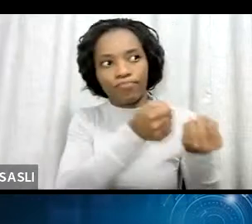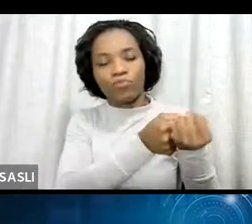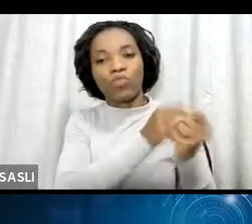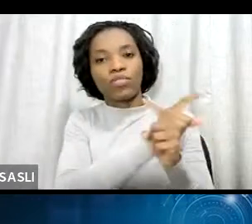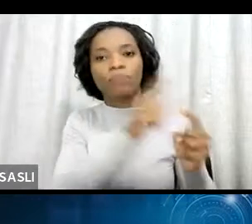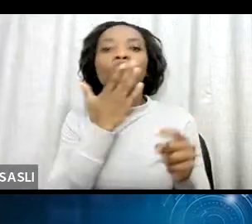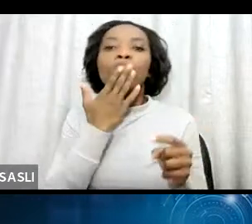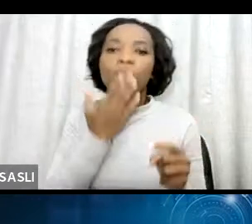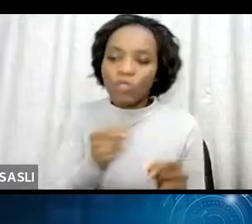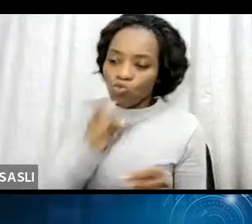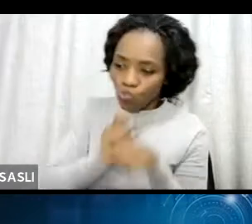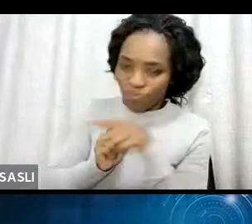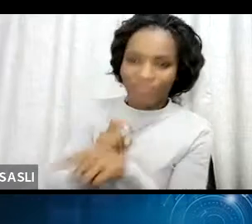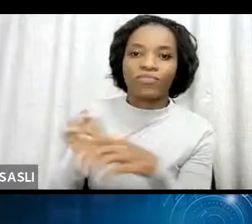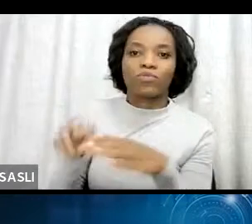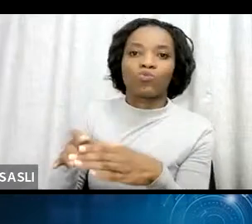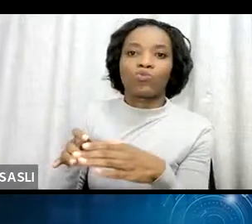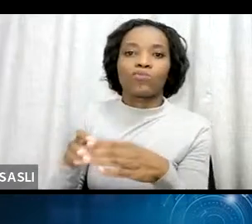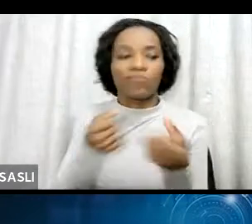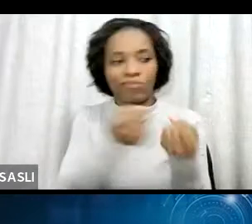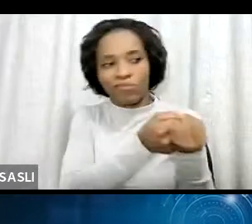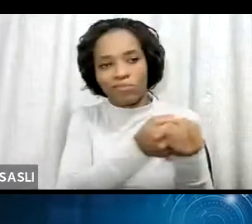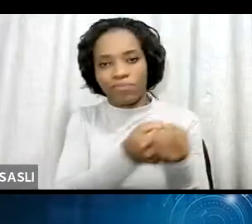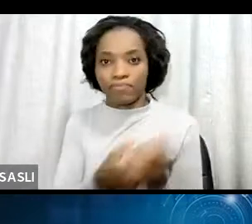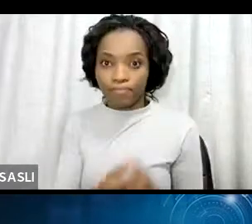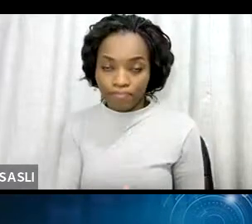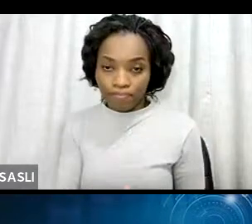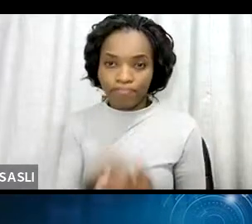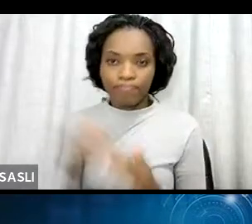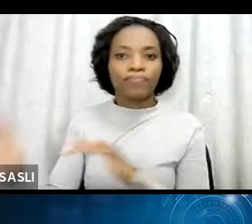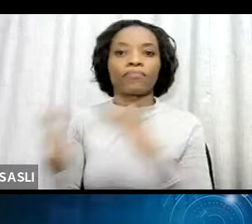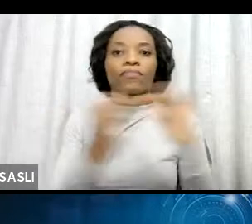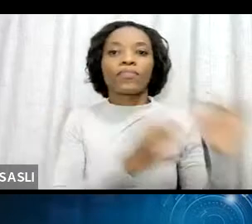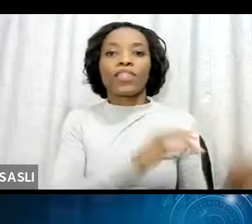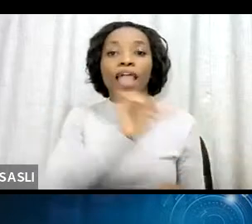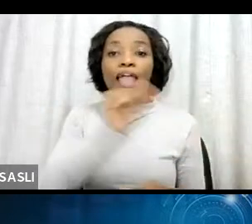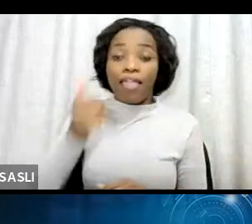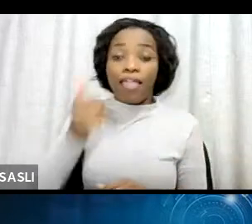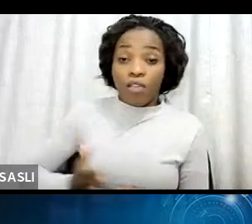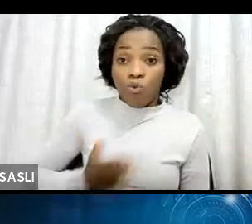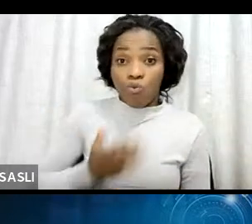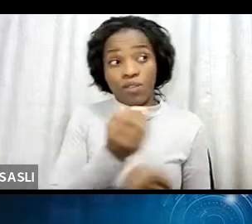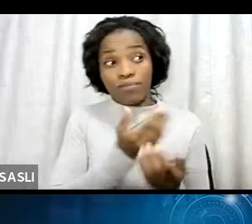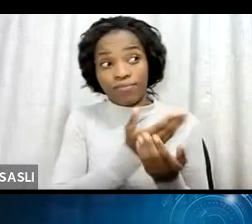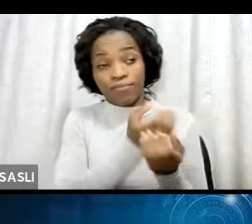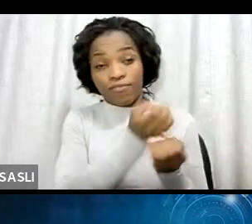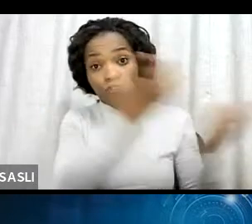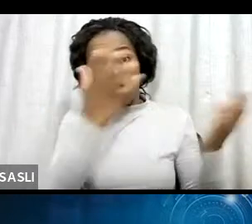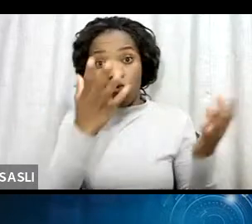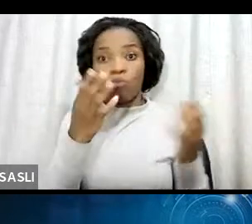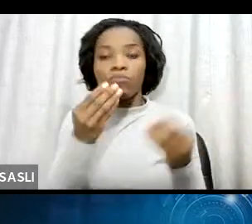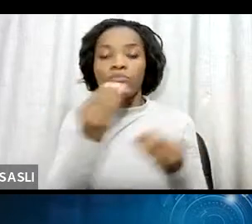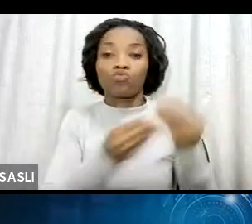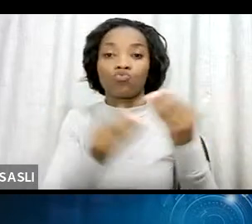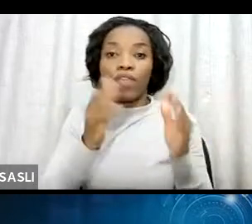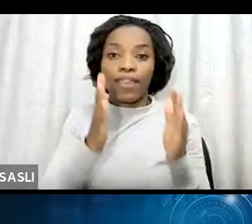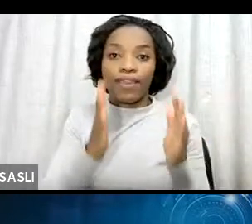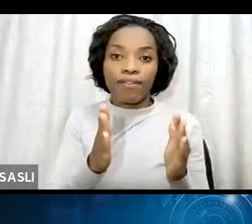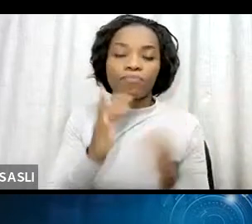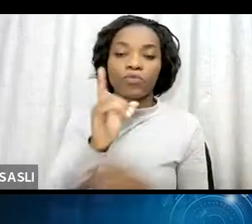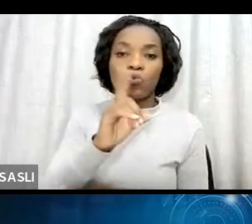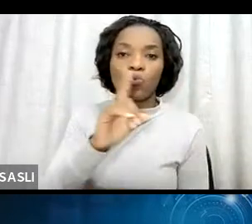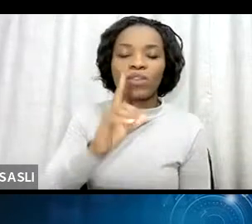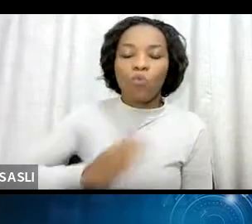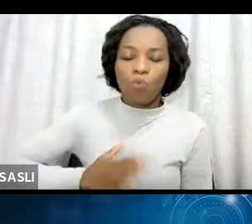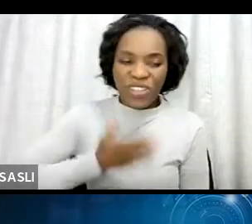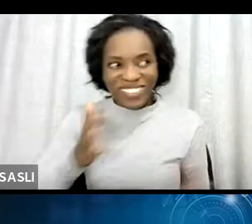The other thing that I want to highlight to you, traders, is that we want to encourage our